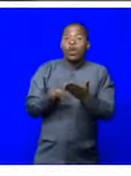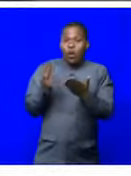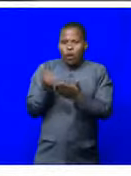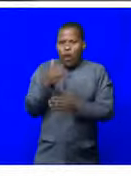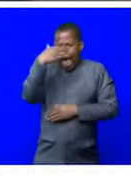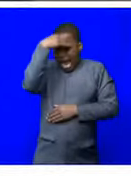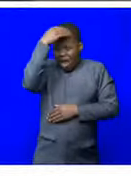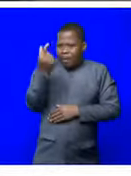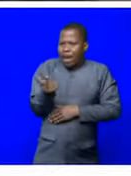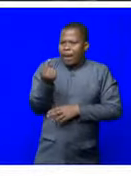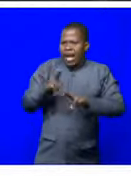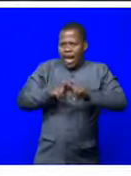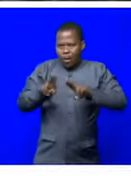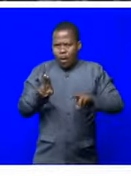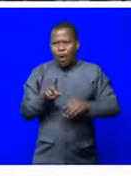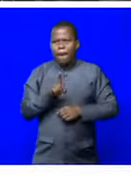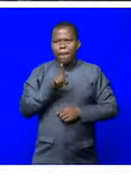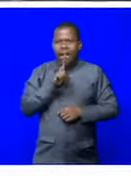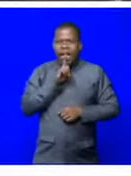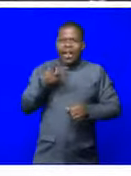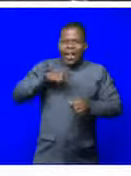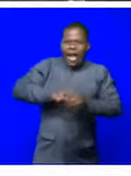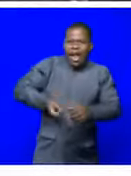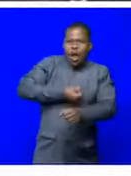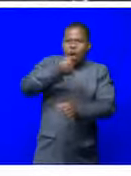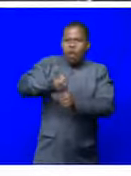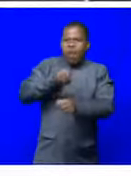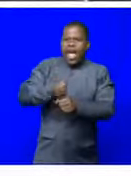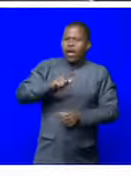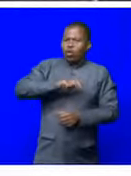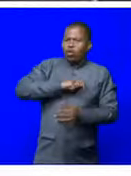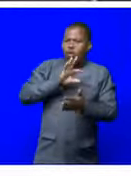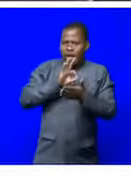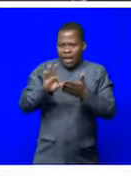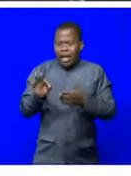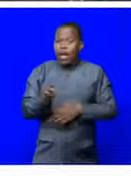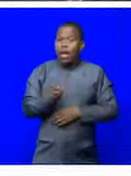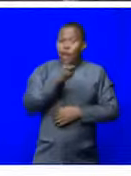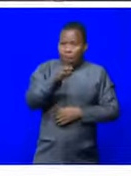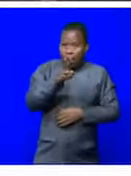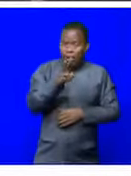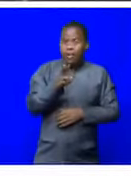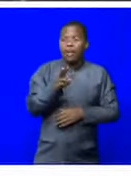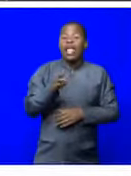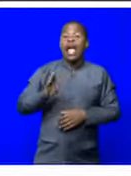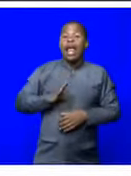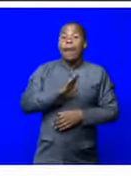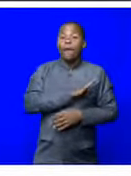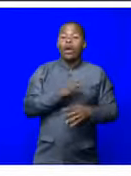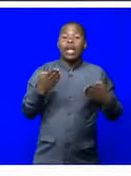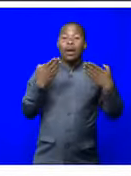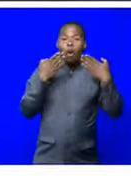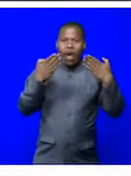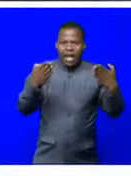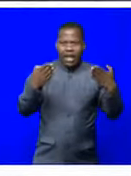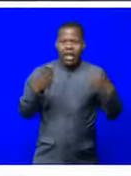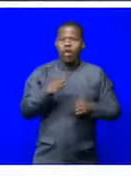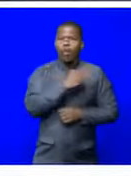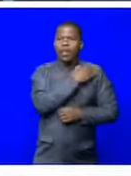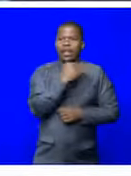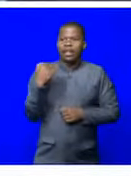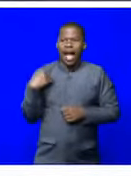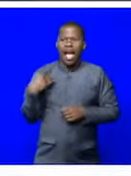improve accountability, transparency and performance. Leli bandla libonge indvuna yetekuvakasha nendzaba temvelo Moses